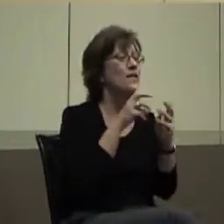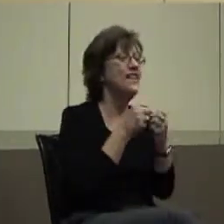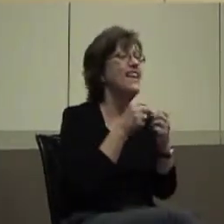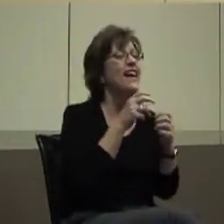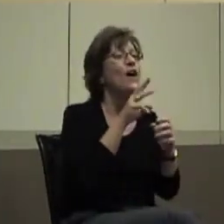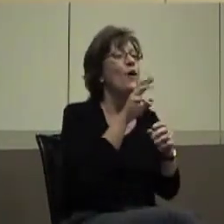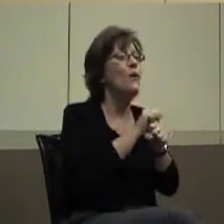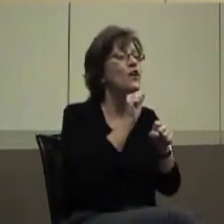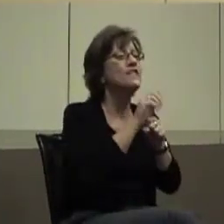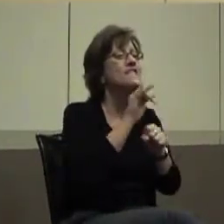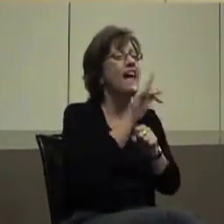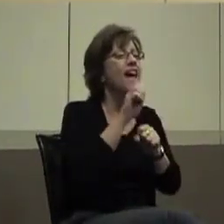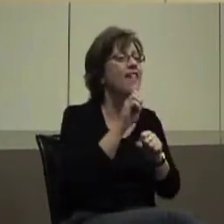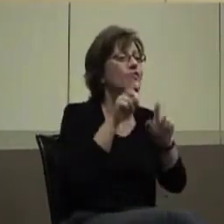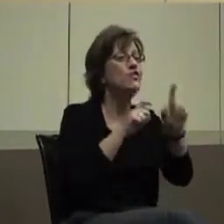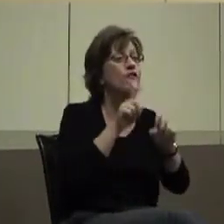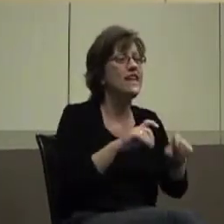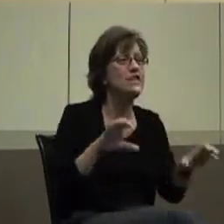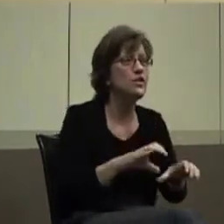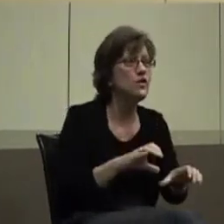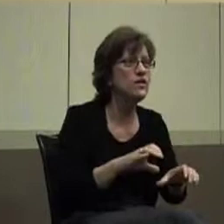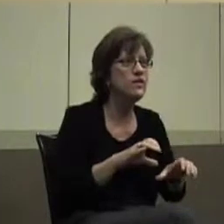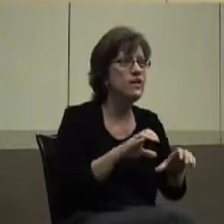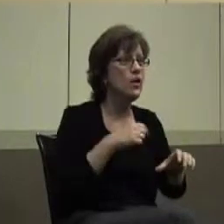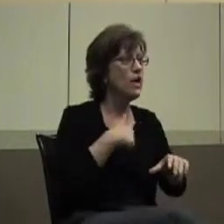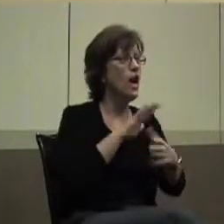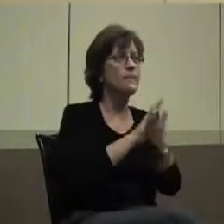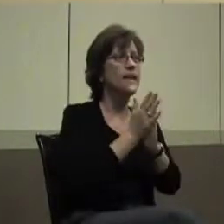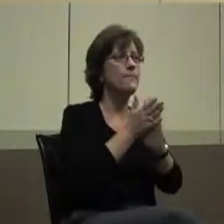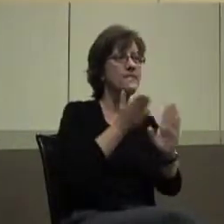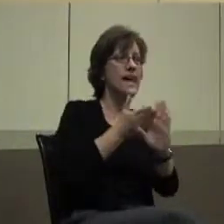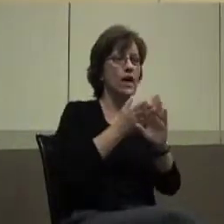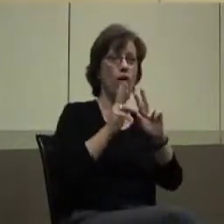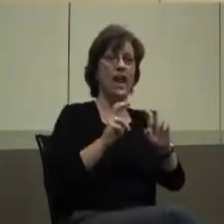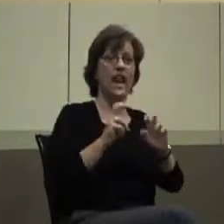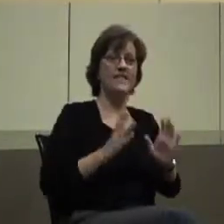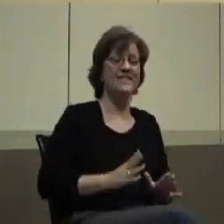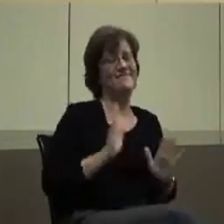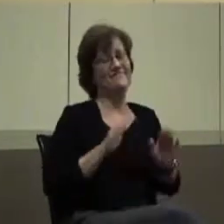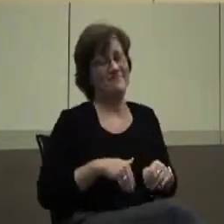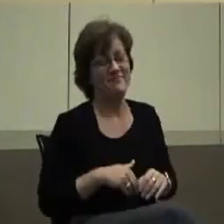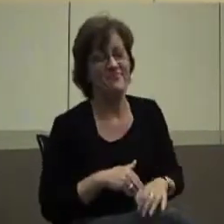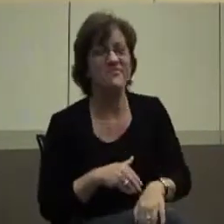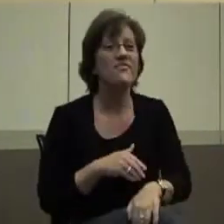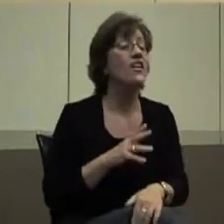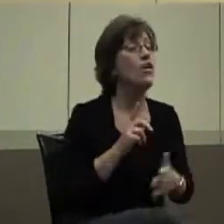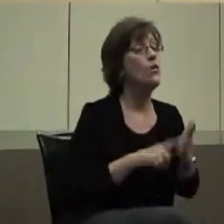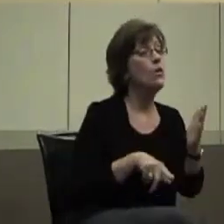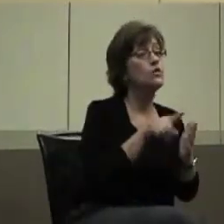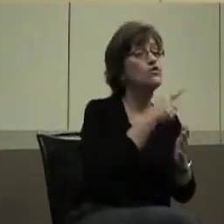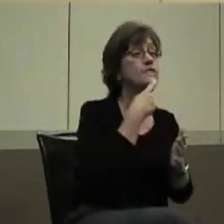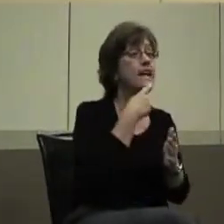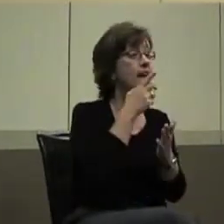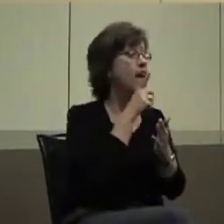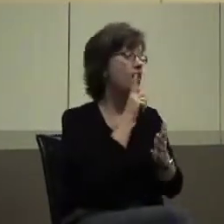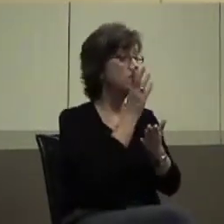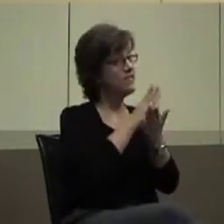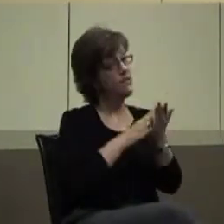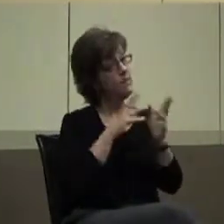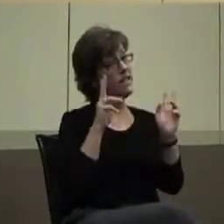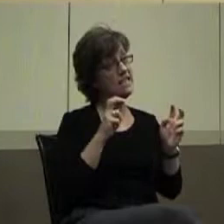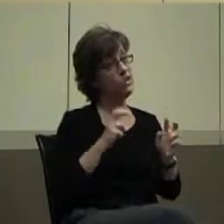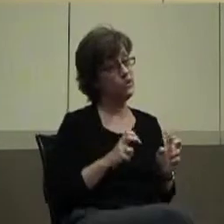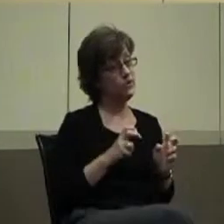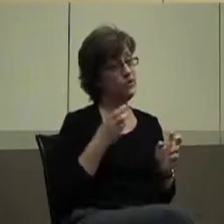surveys do. It makes us all be kind of quasi-psychoanalysts. What would you say are some of the issues you